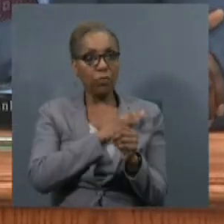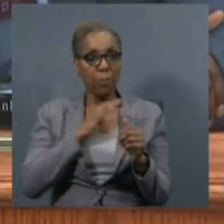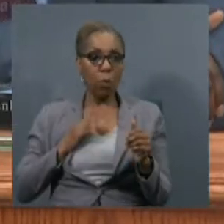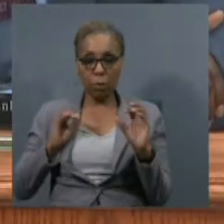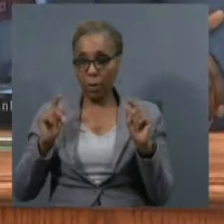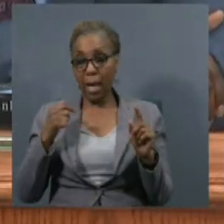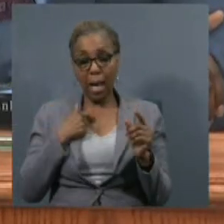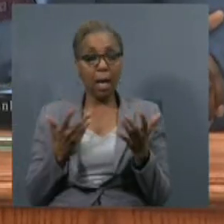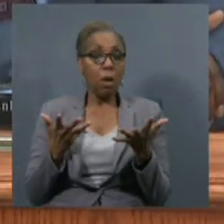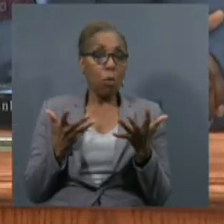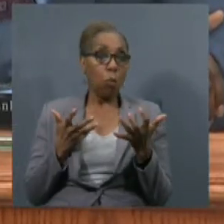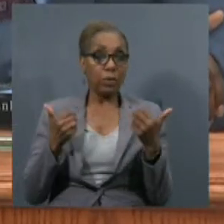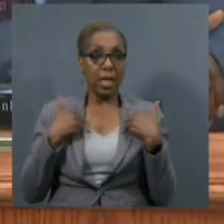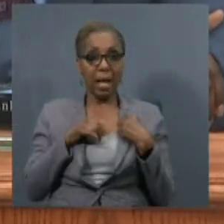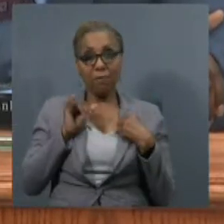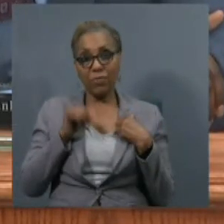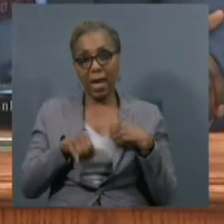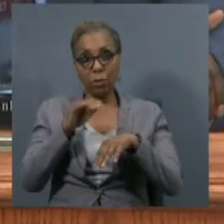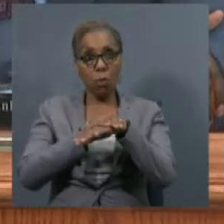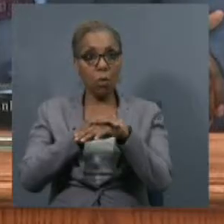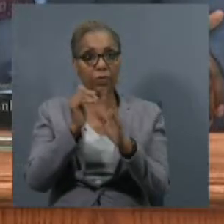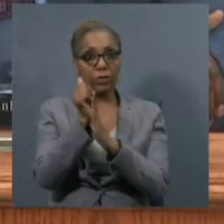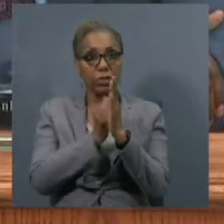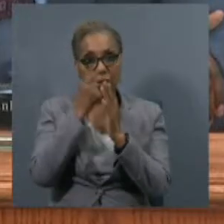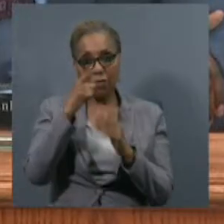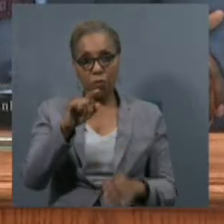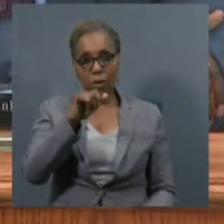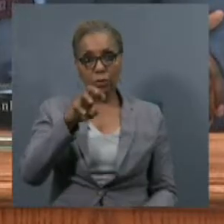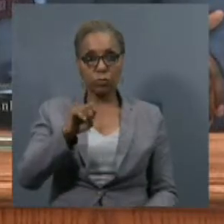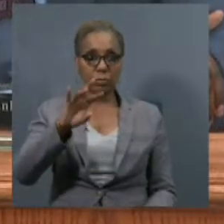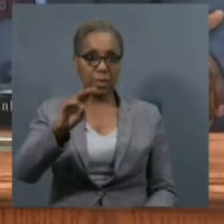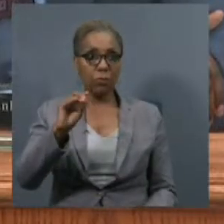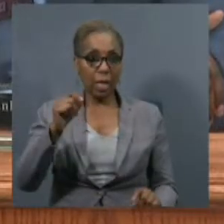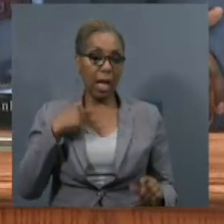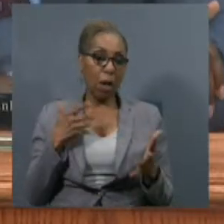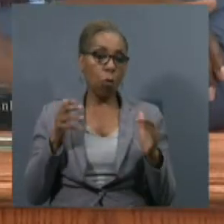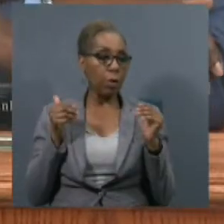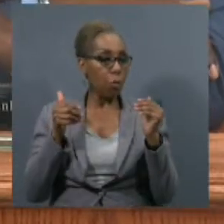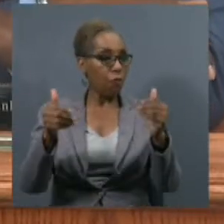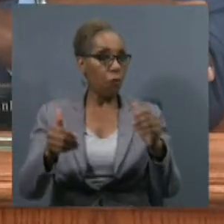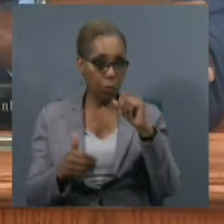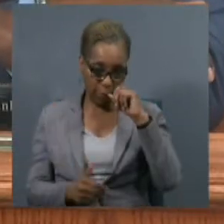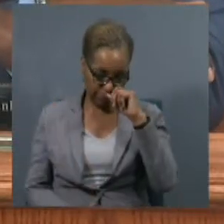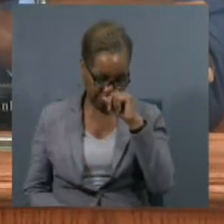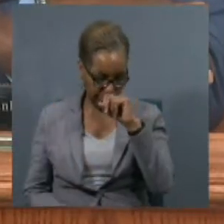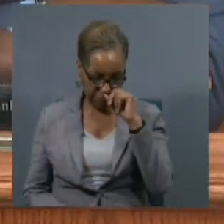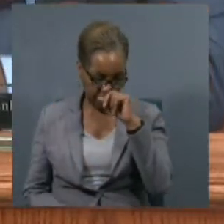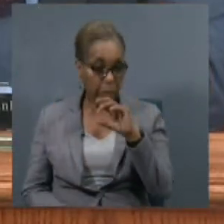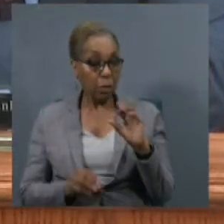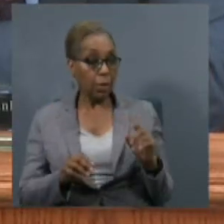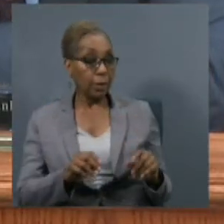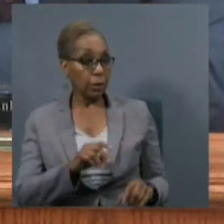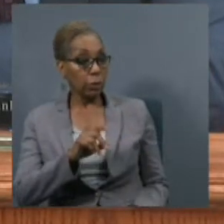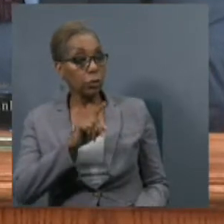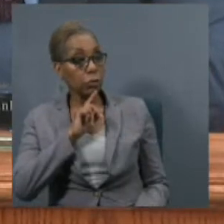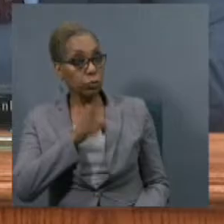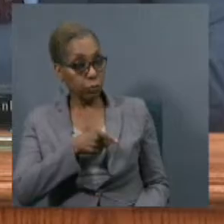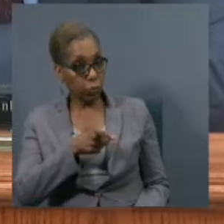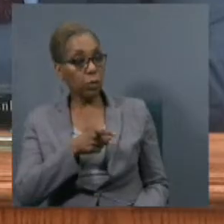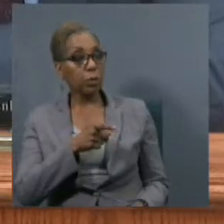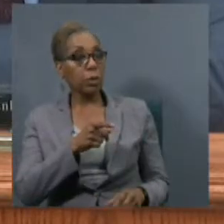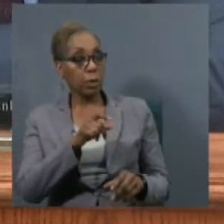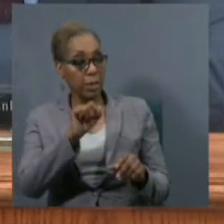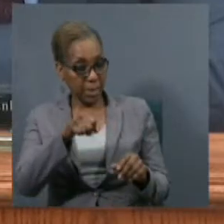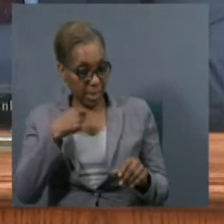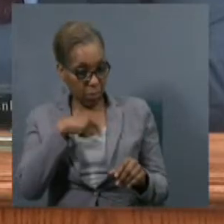So I would like to have this on the agenda for June 7th. I'd like to move forward. you definitely by right will